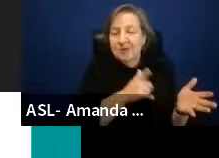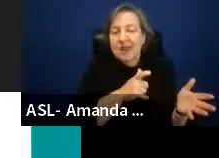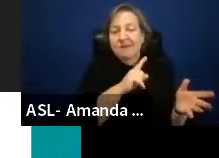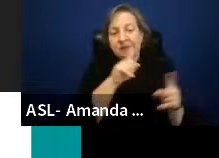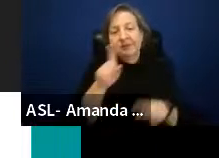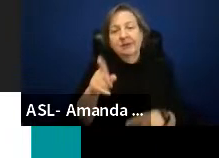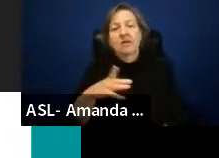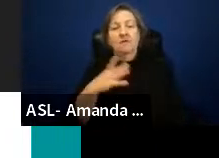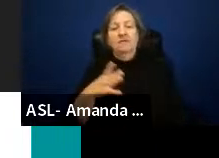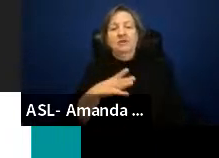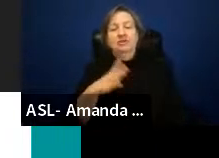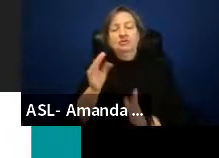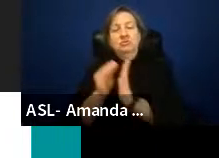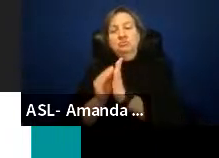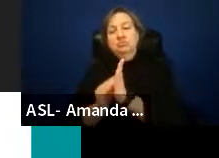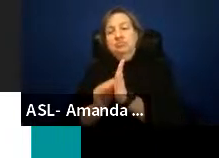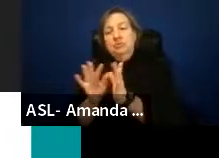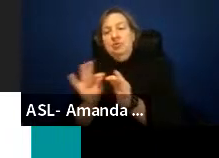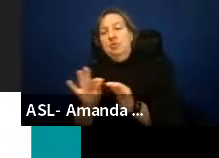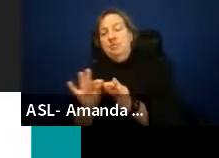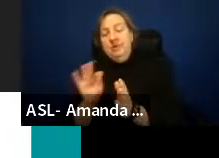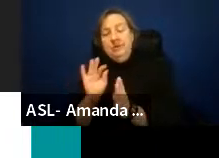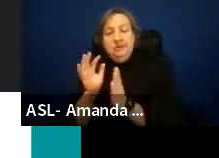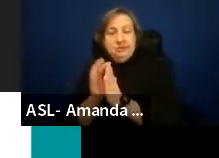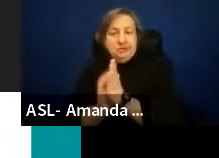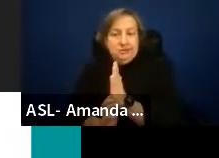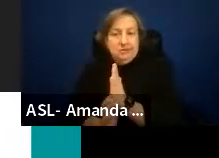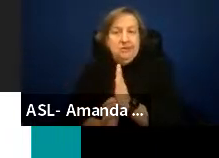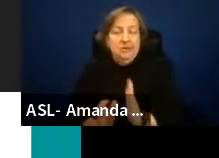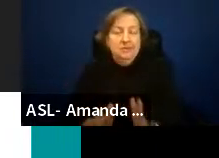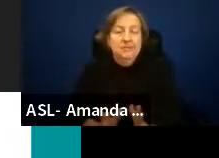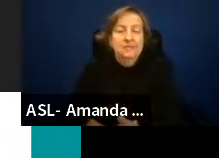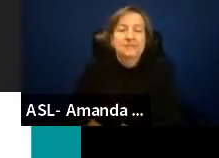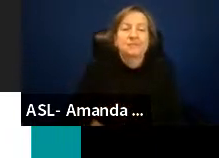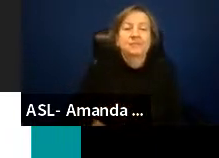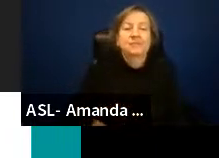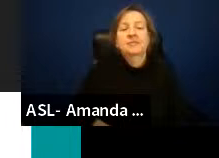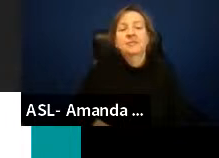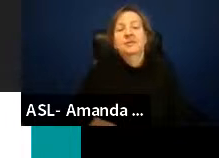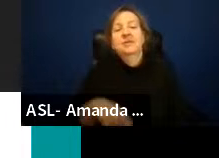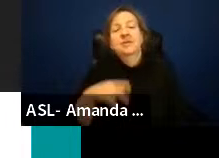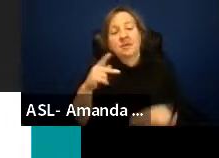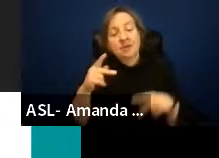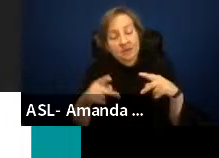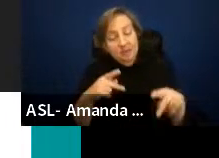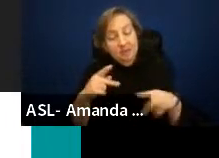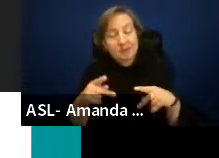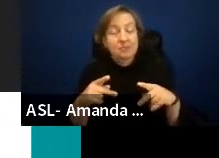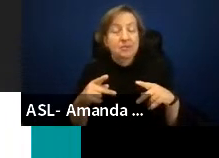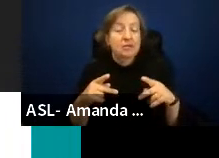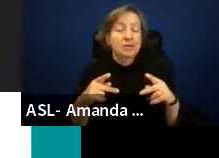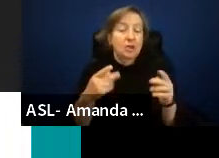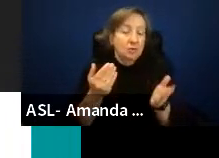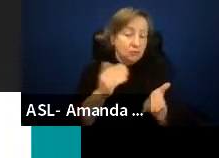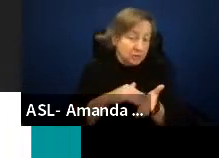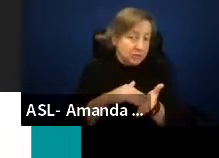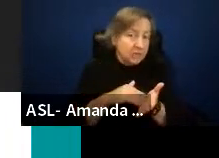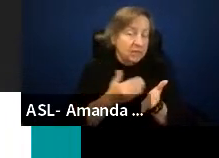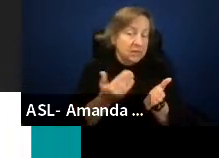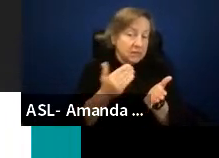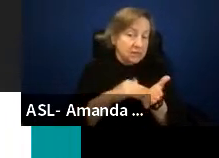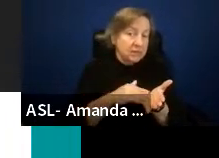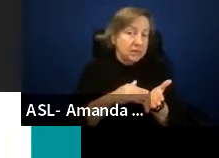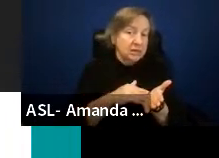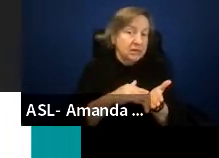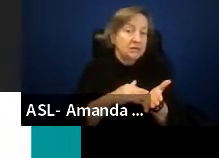officially make your comments heard. But folks are repeating this